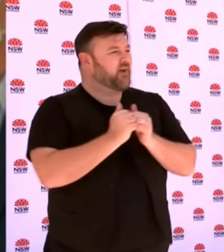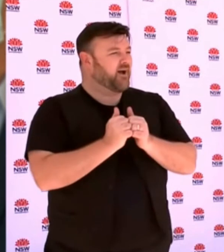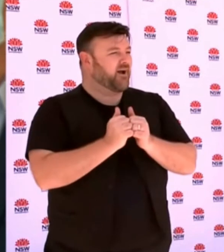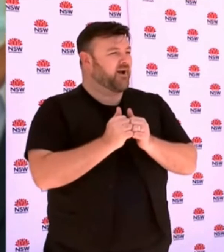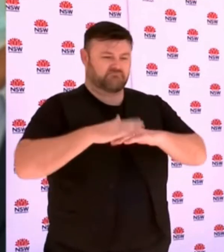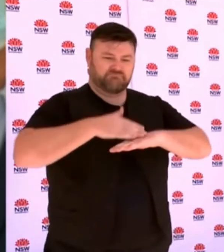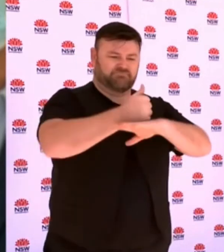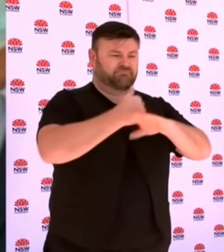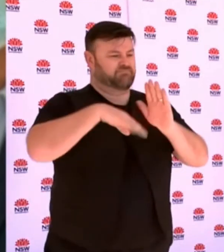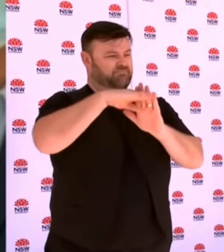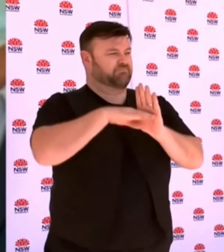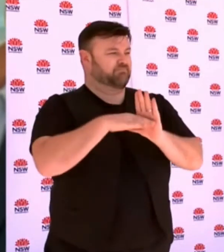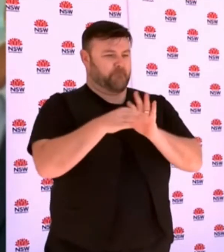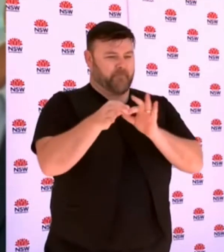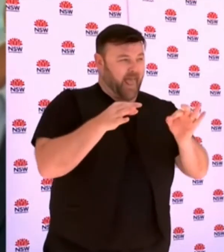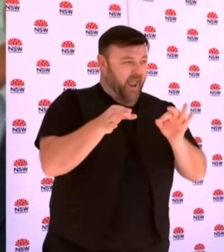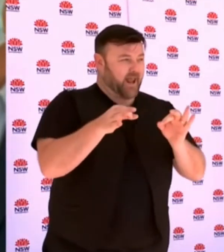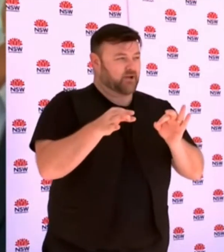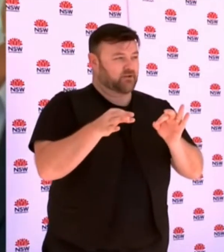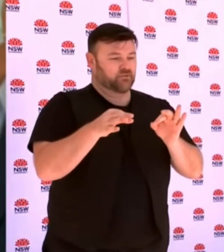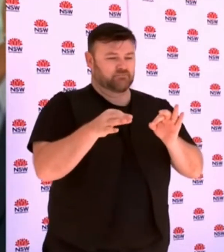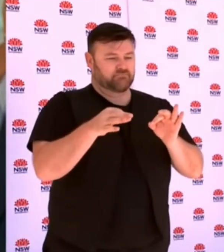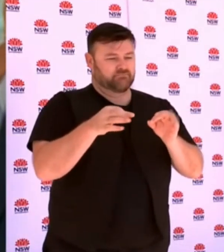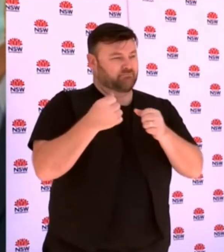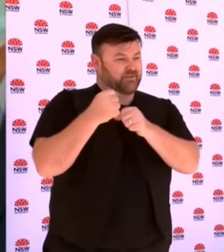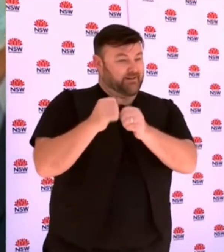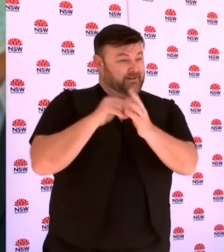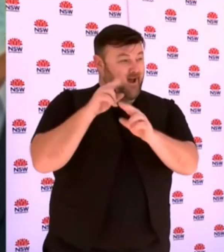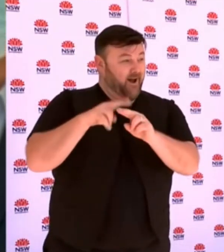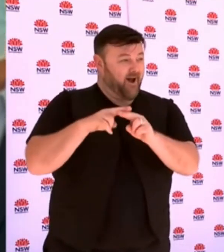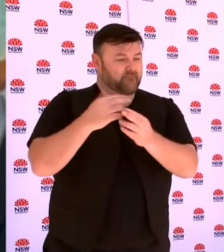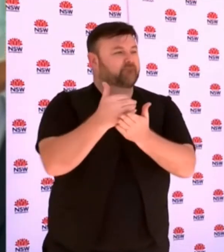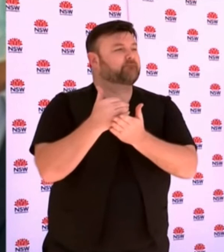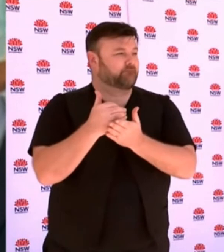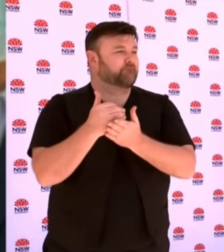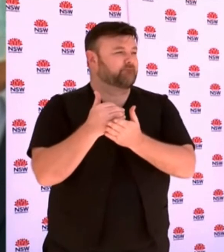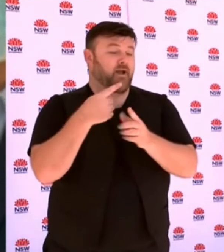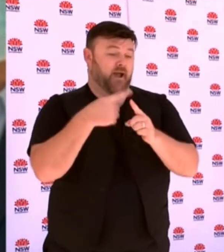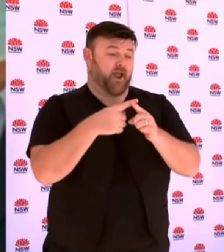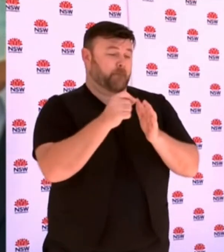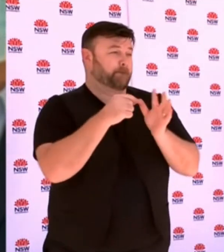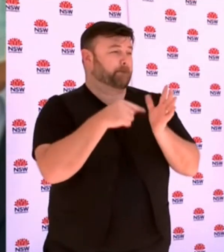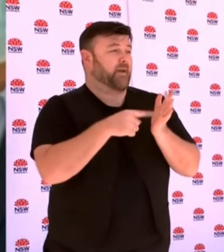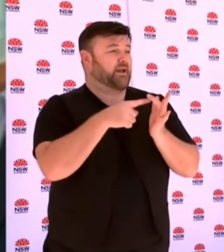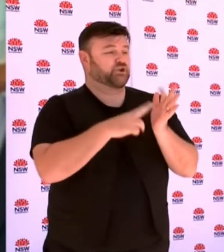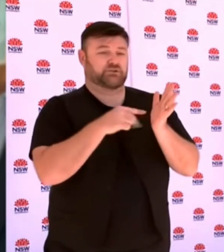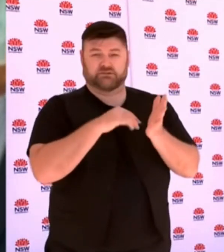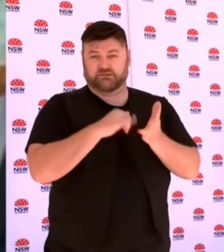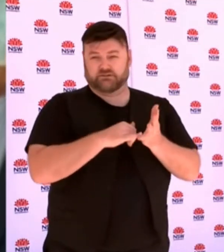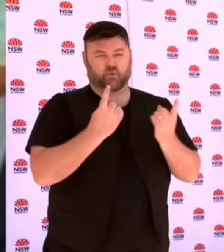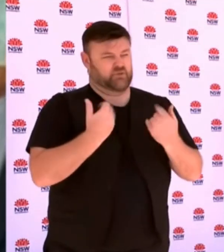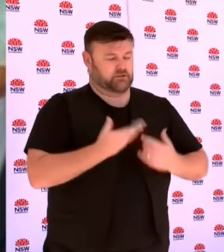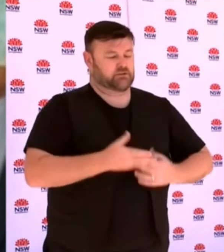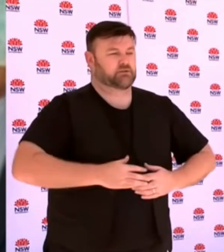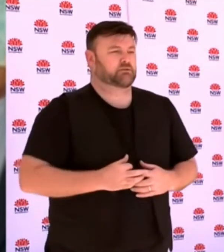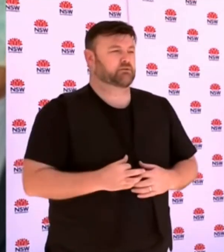those plans to protect the safety of staff and also patients, whilst attempting to minimise